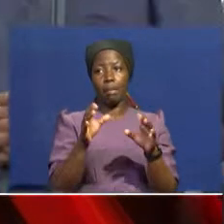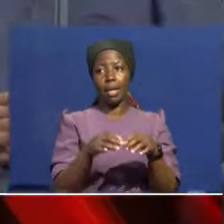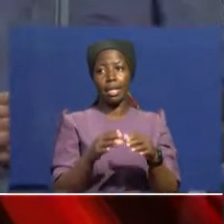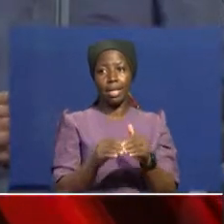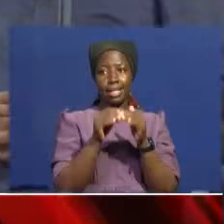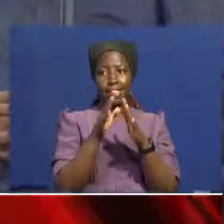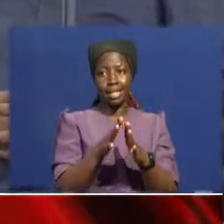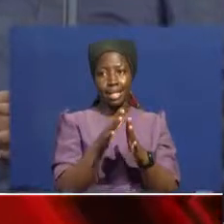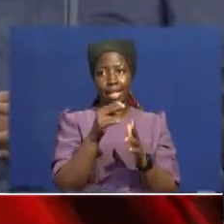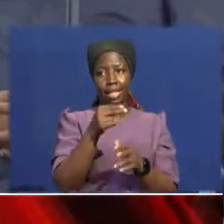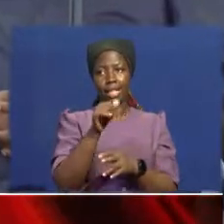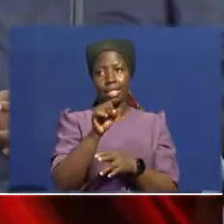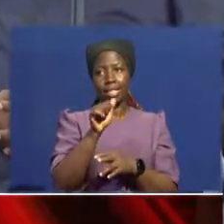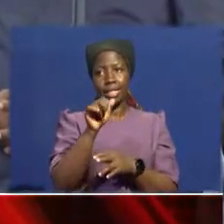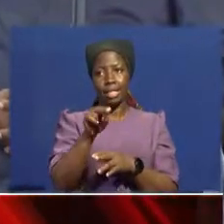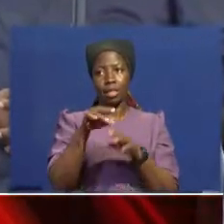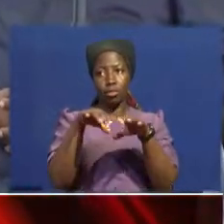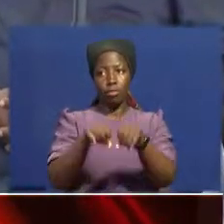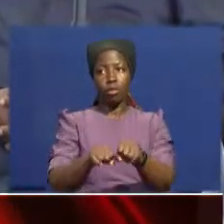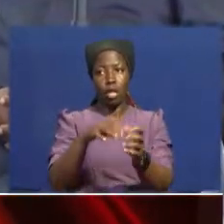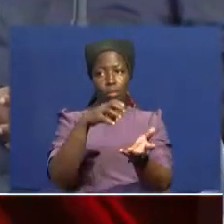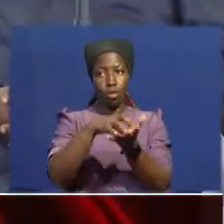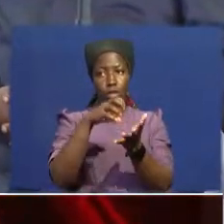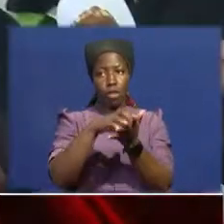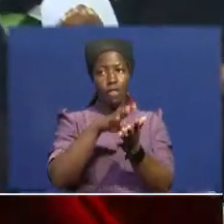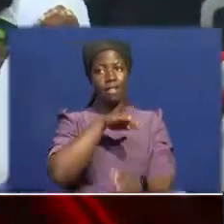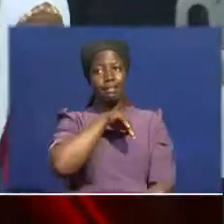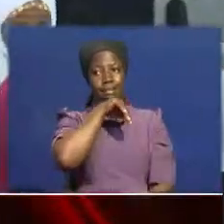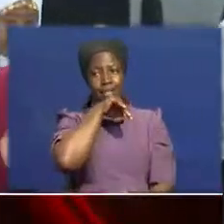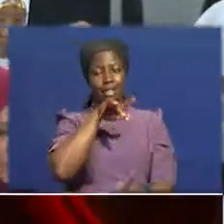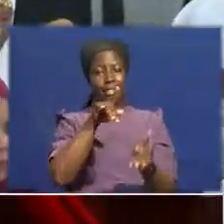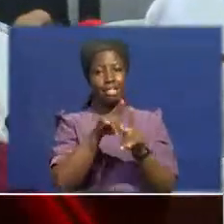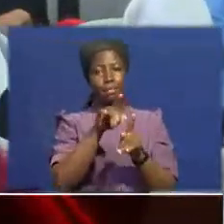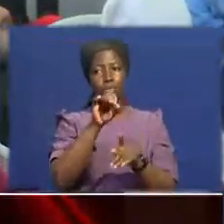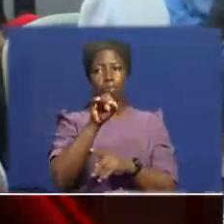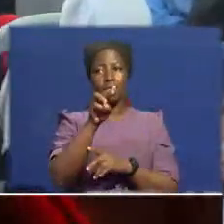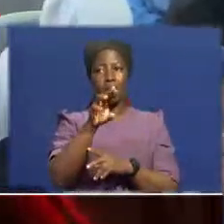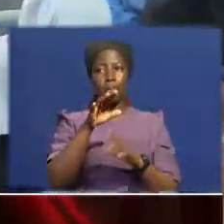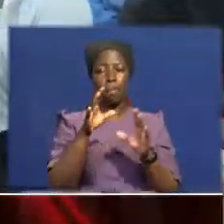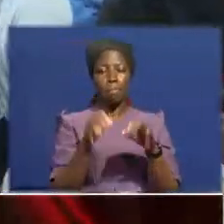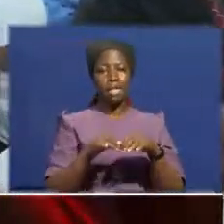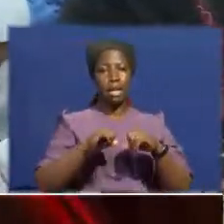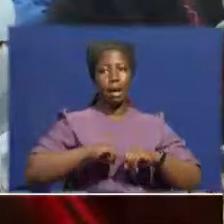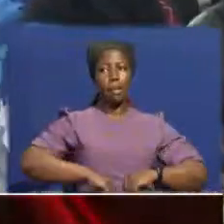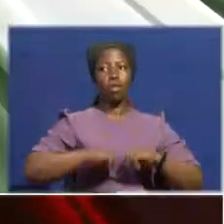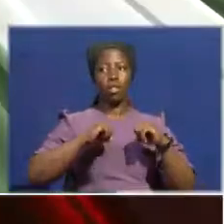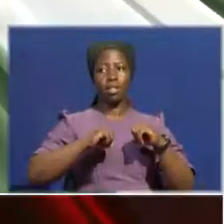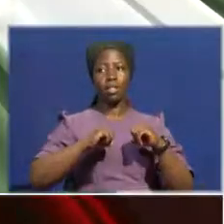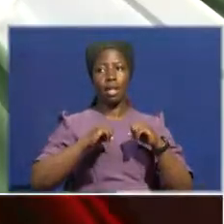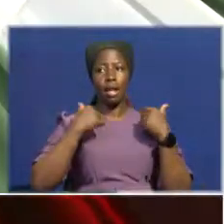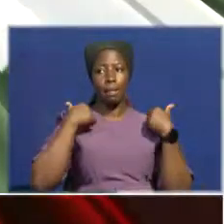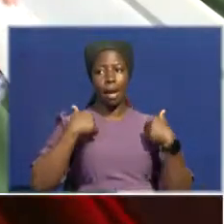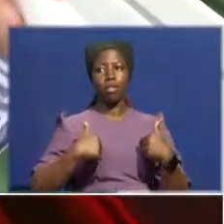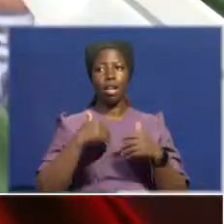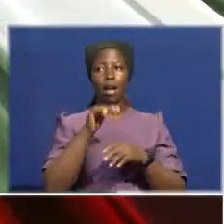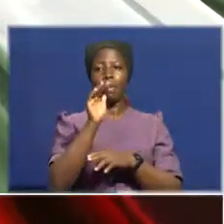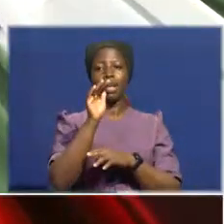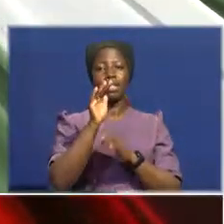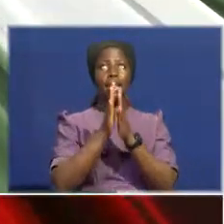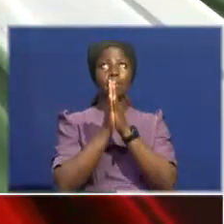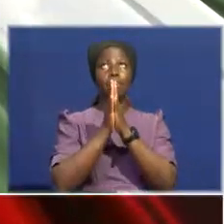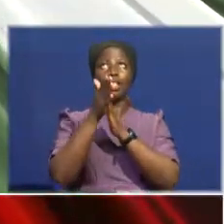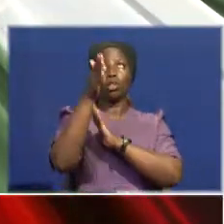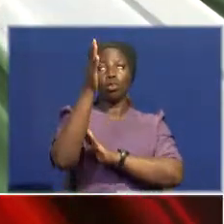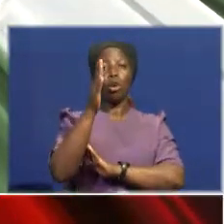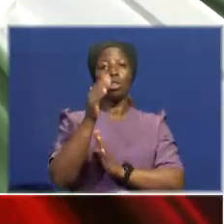bid to succeed Raila Odinga as the ODM party boss. Naomba Mwenyezi Mungu ajalie mabega yenu